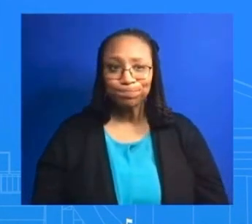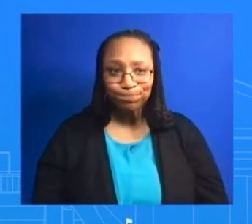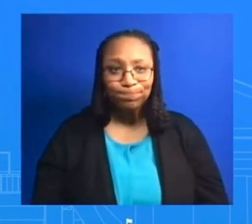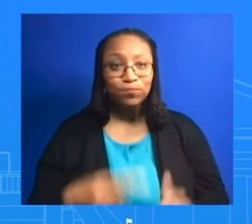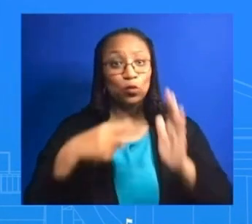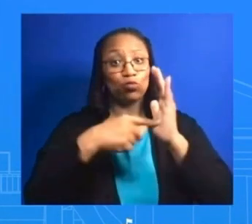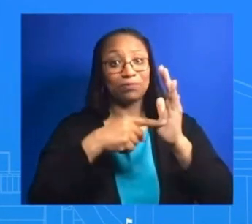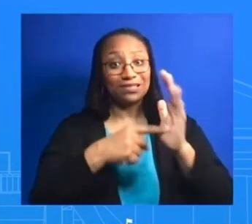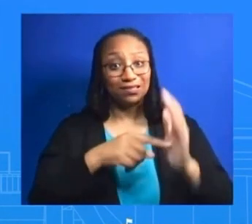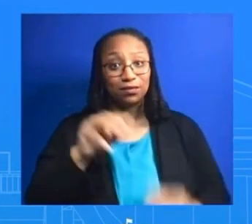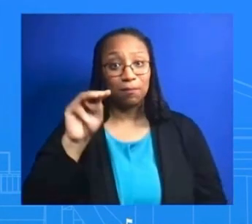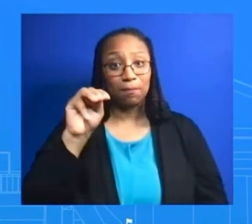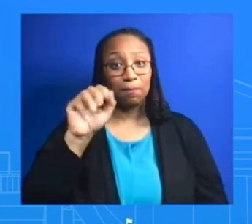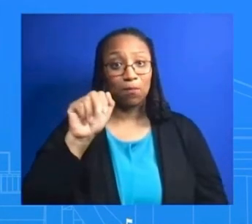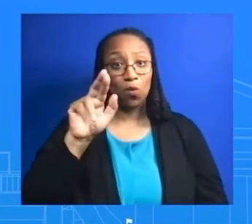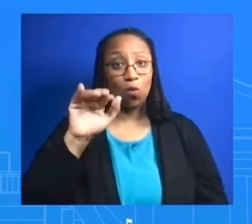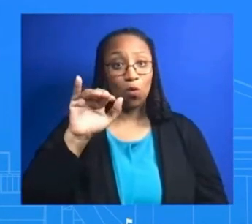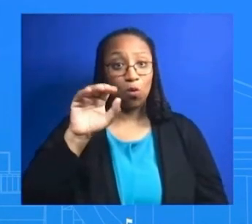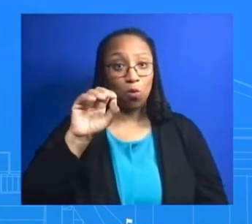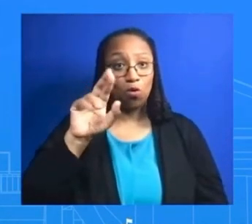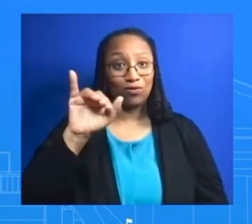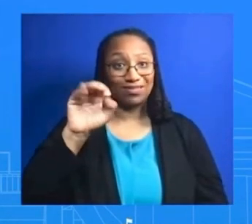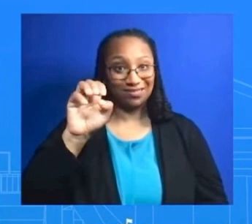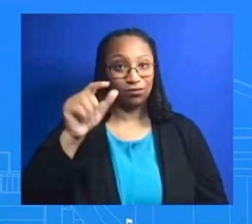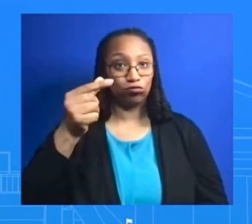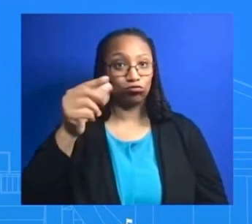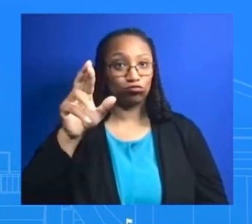91,800 eligible borrowers who were turned down today.